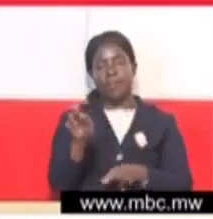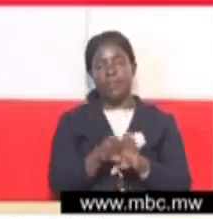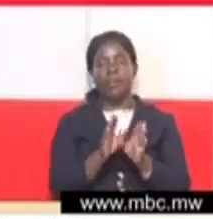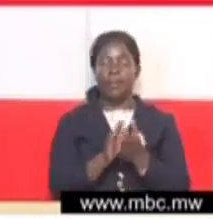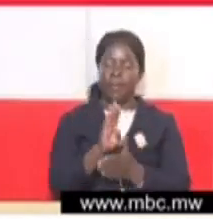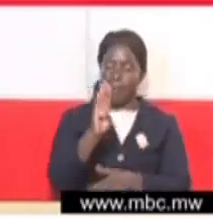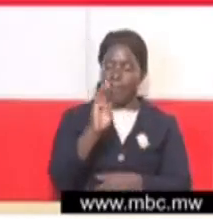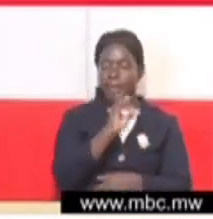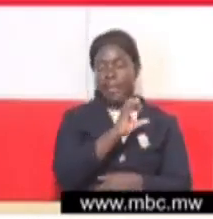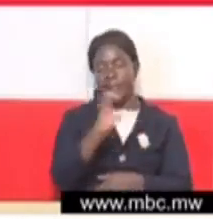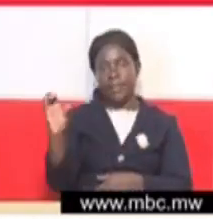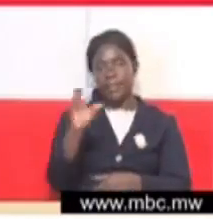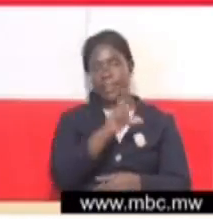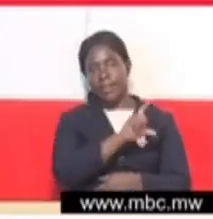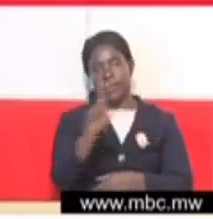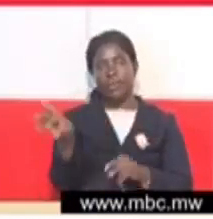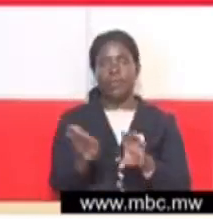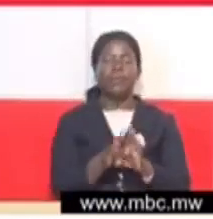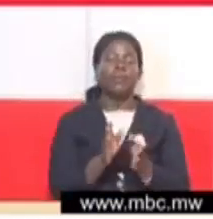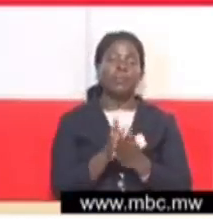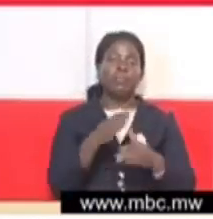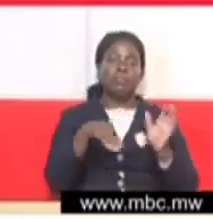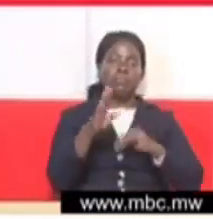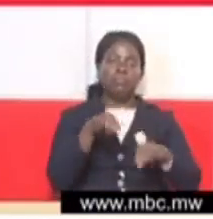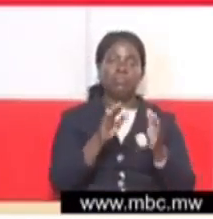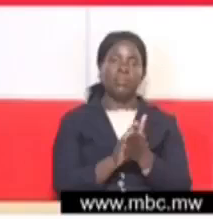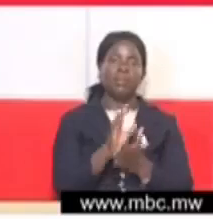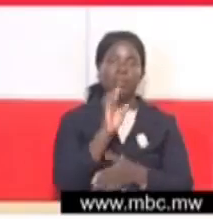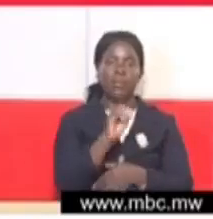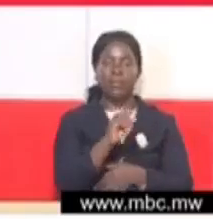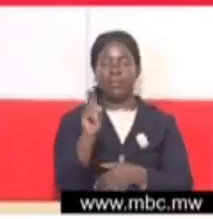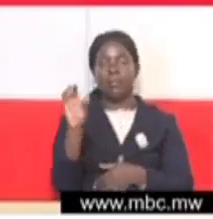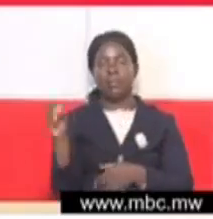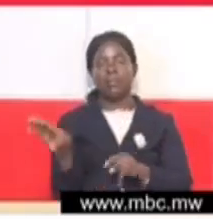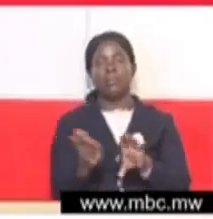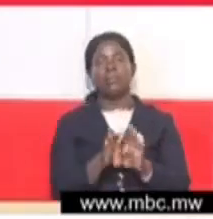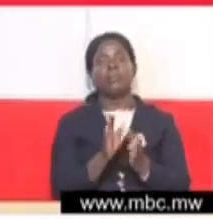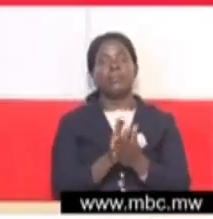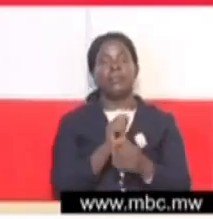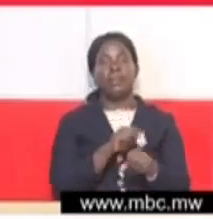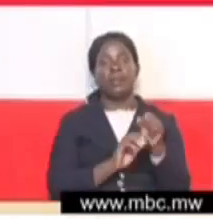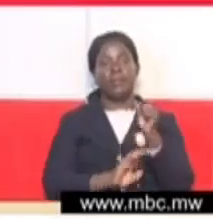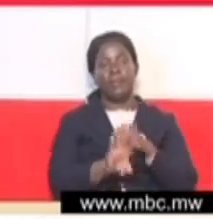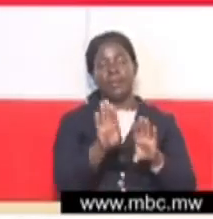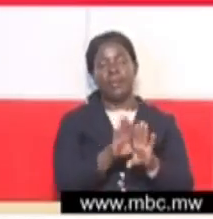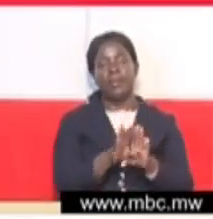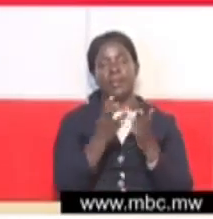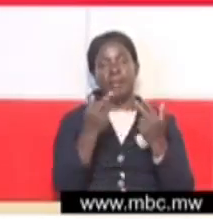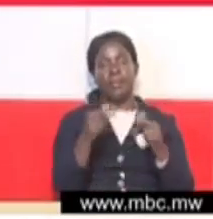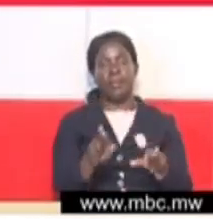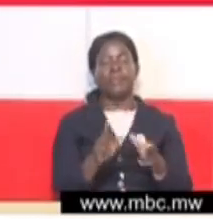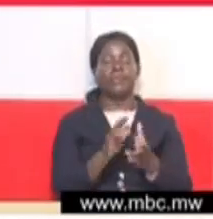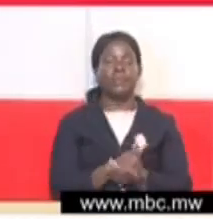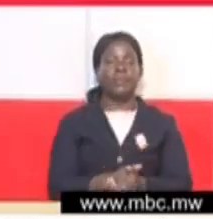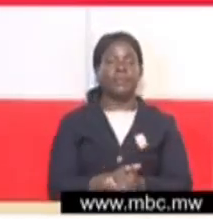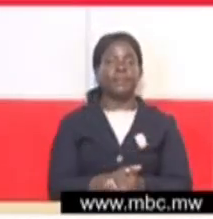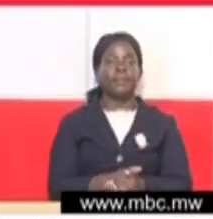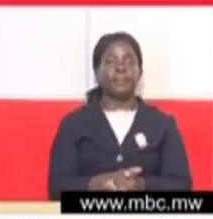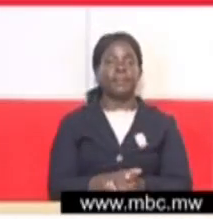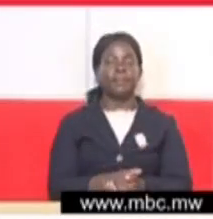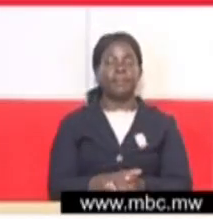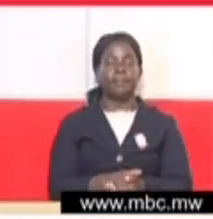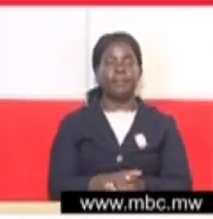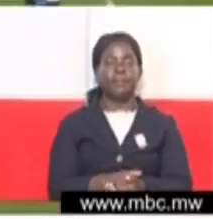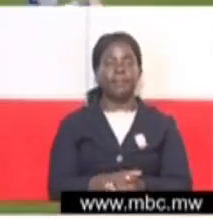National Stadium in Lilongwe. The game ended 0-0 in the regulation time. Praise Majawa compiled this report, read by